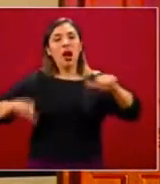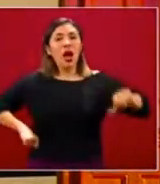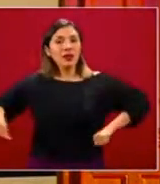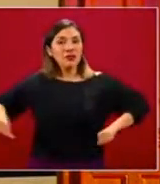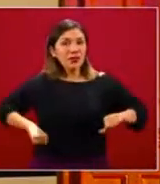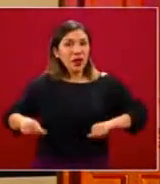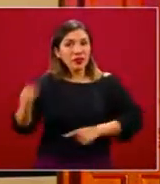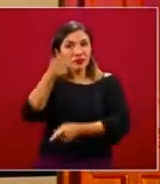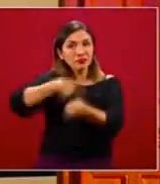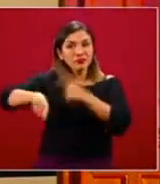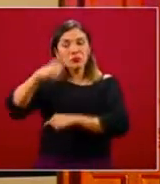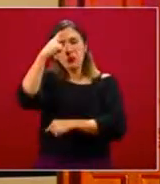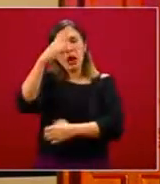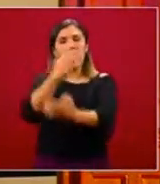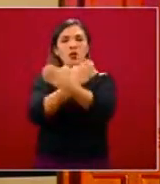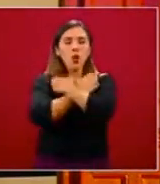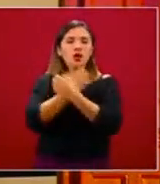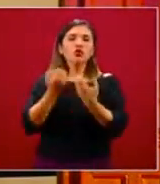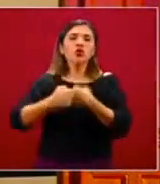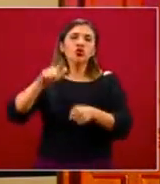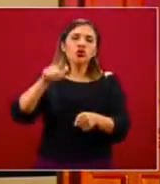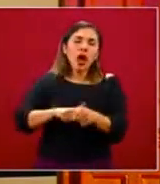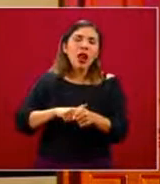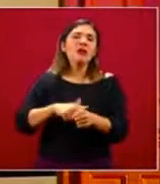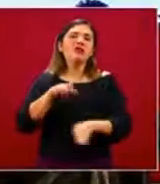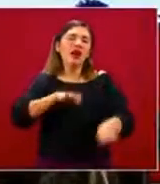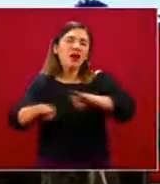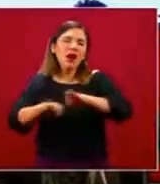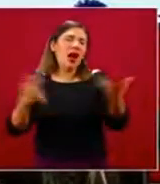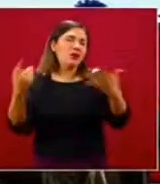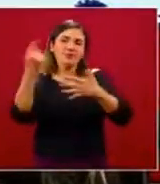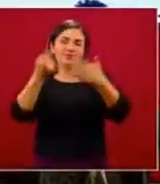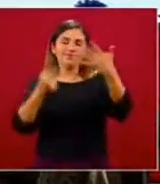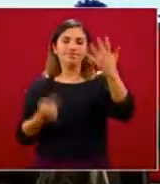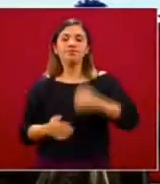red for most of the states.